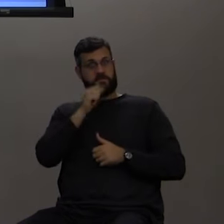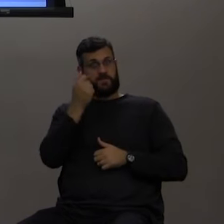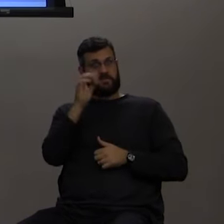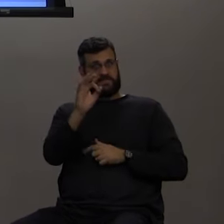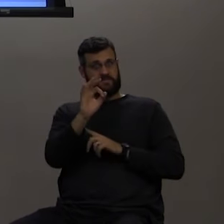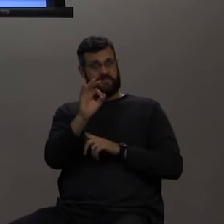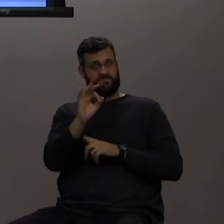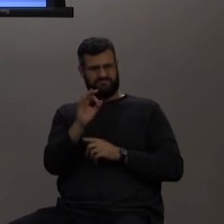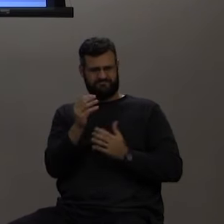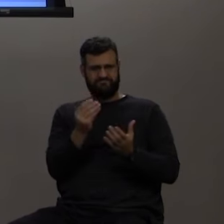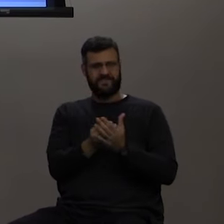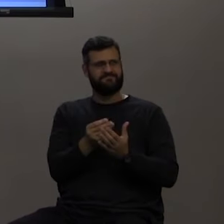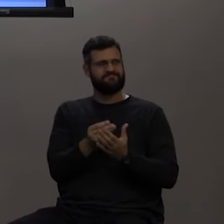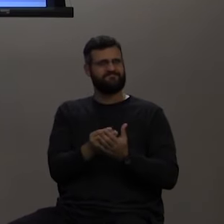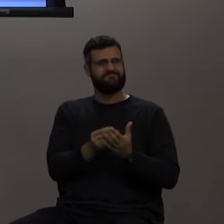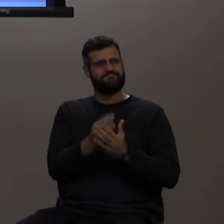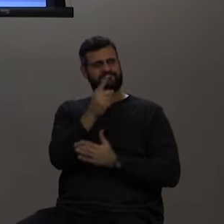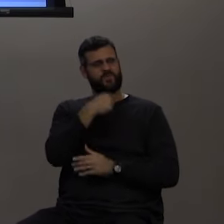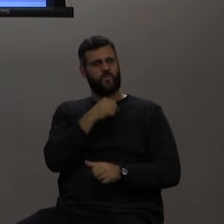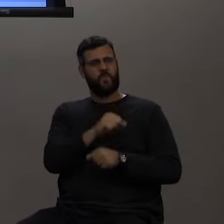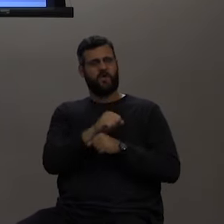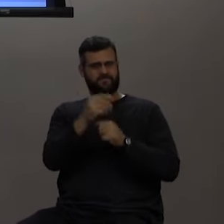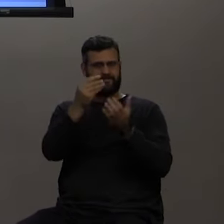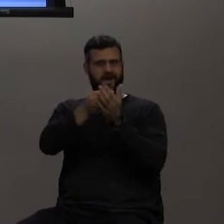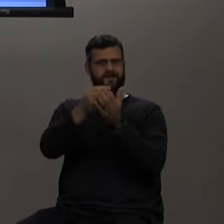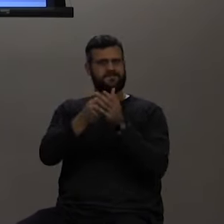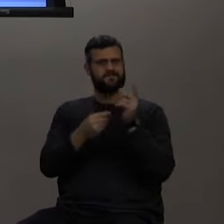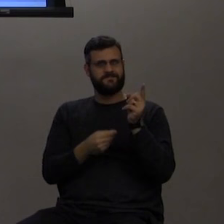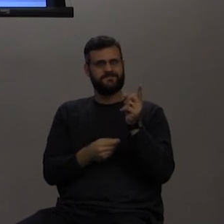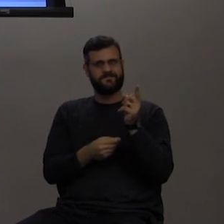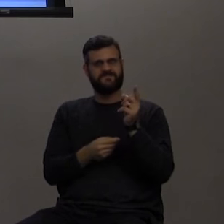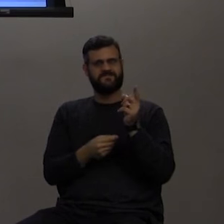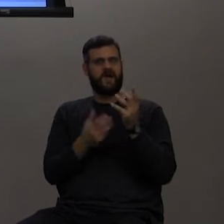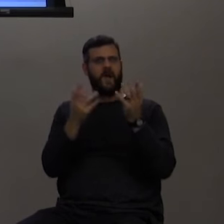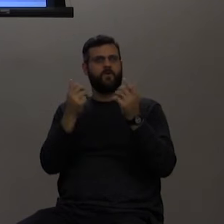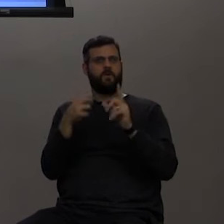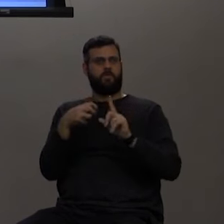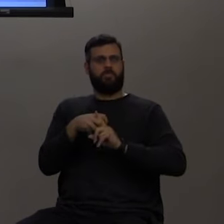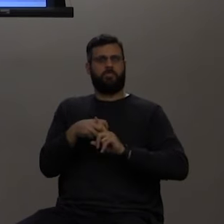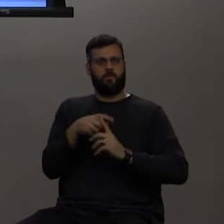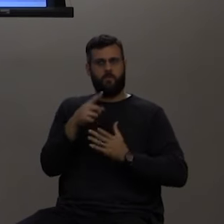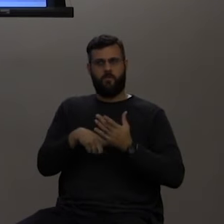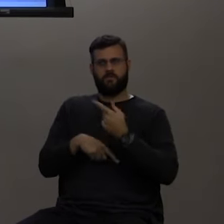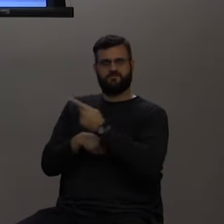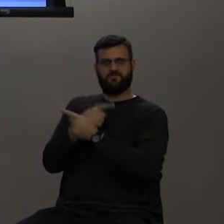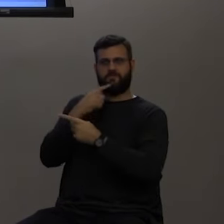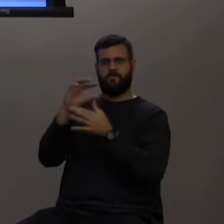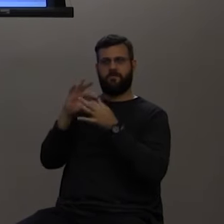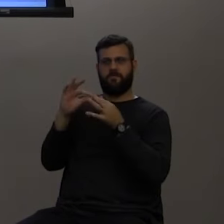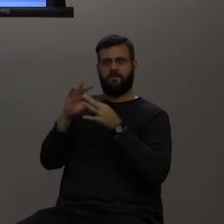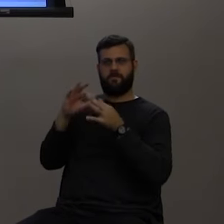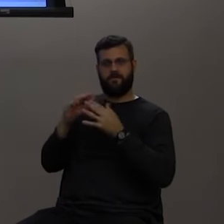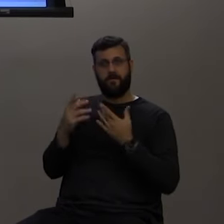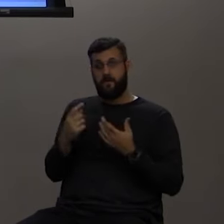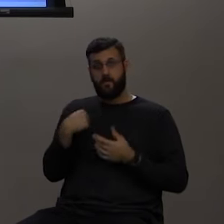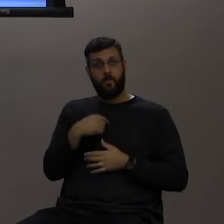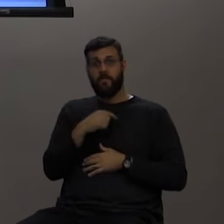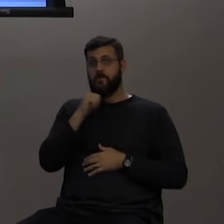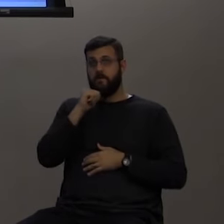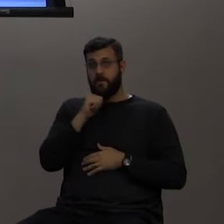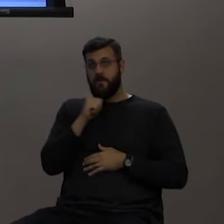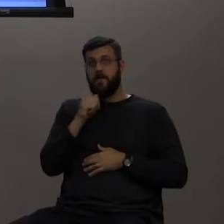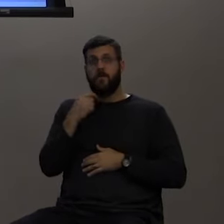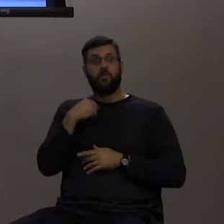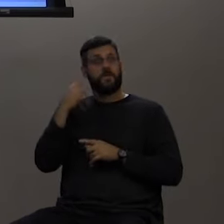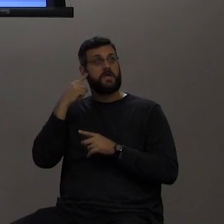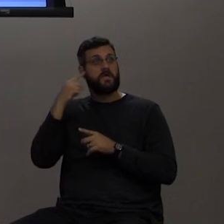making good money at one of these employers that we have here in the community. And so I just wanted to piggyback on Lauren's comment that, you know, we are not, we